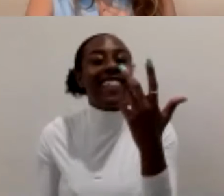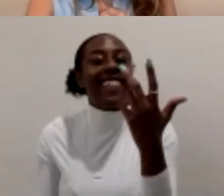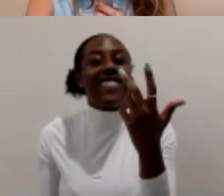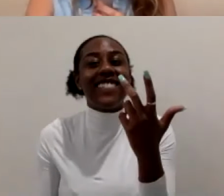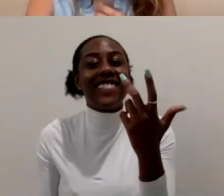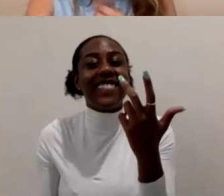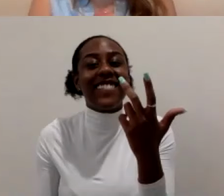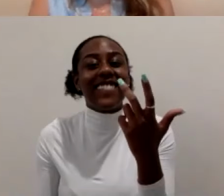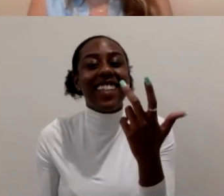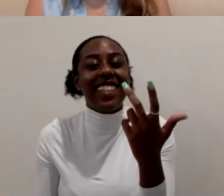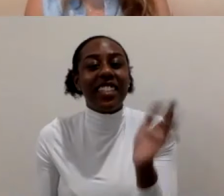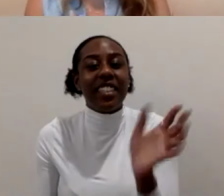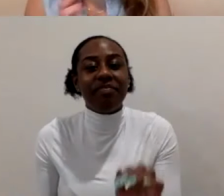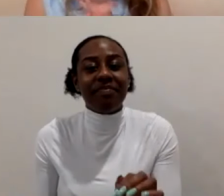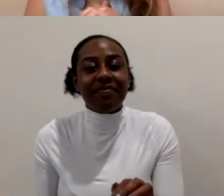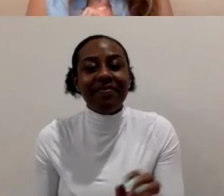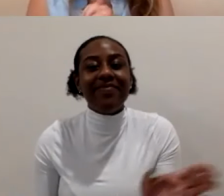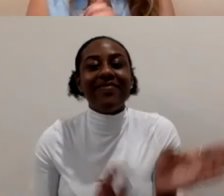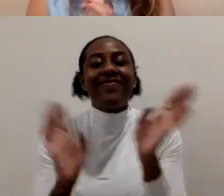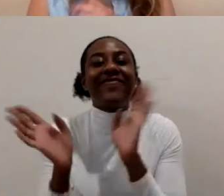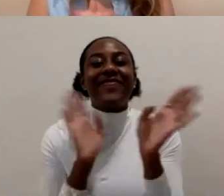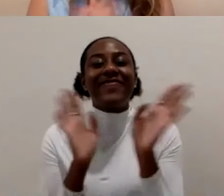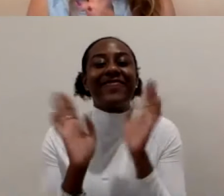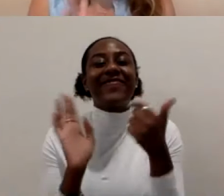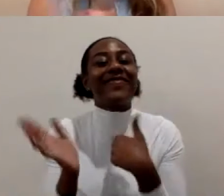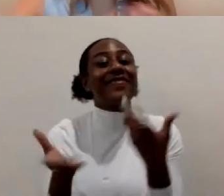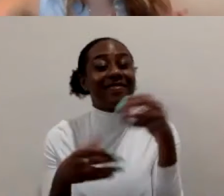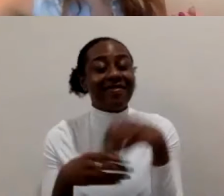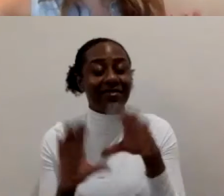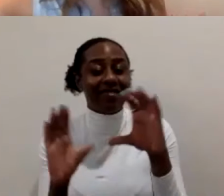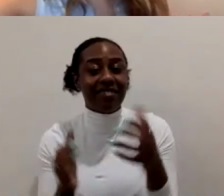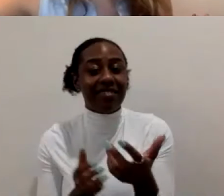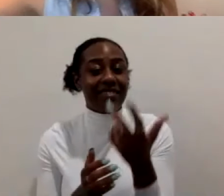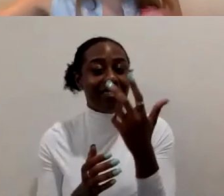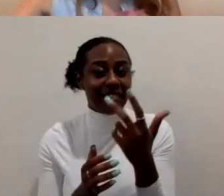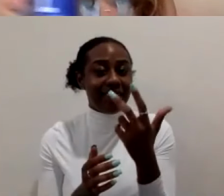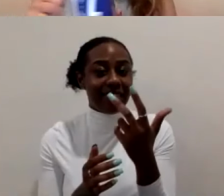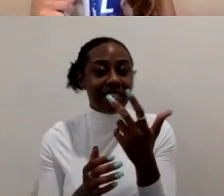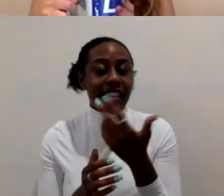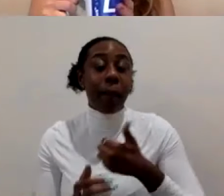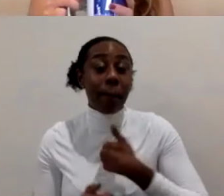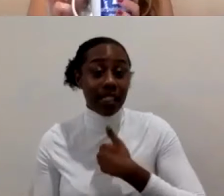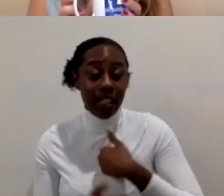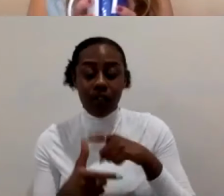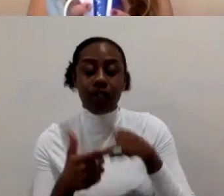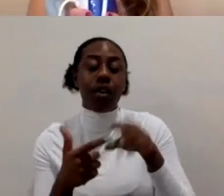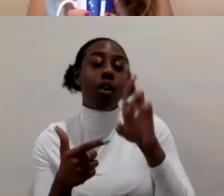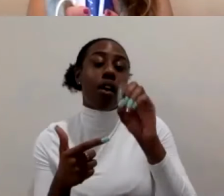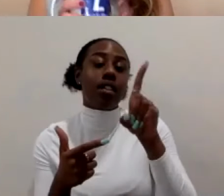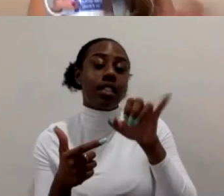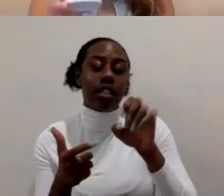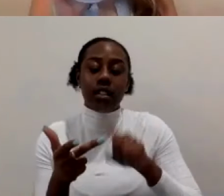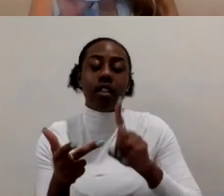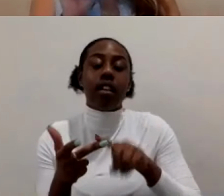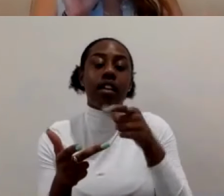Chris, Roxy. Hey. Yeah. I was in group three. It was myself, Roxy, and Jin. And our